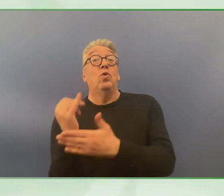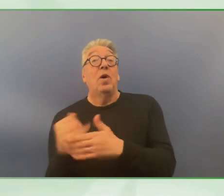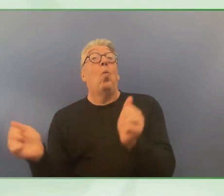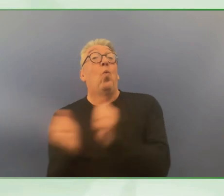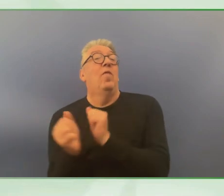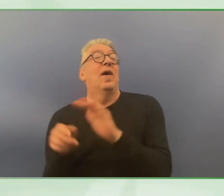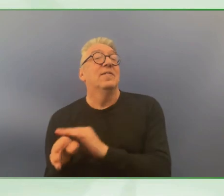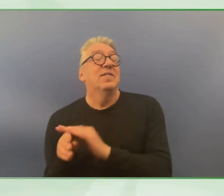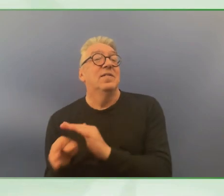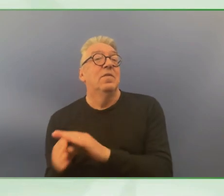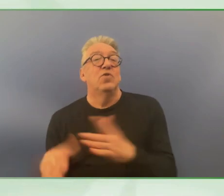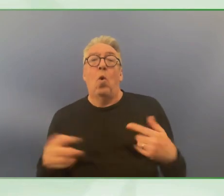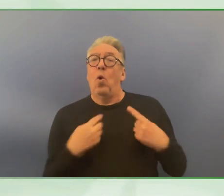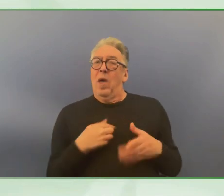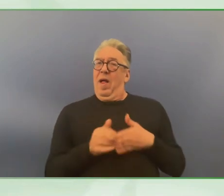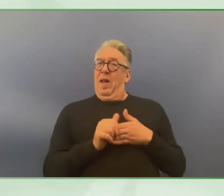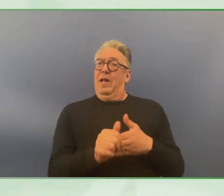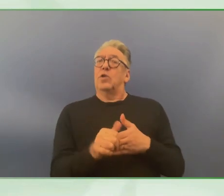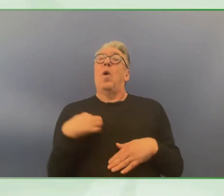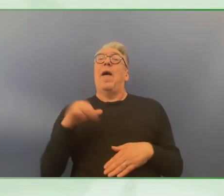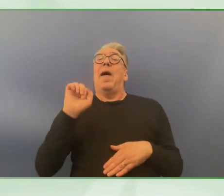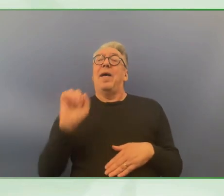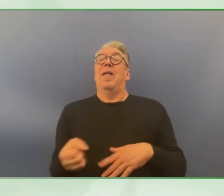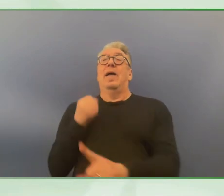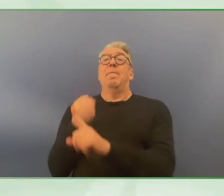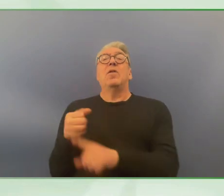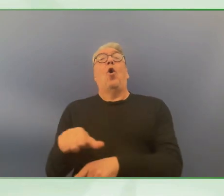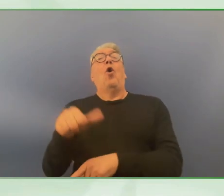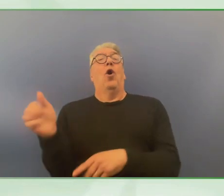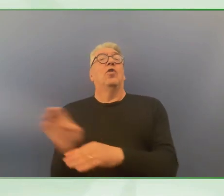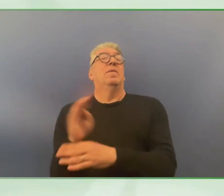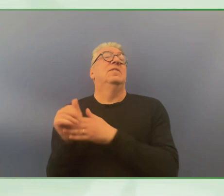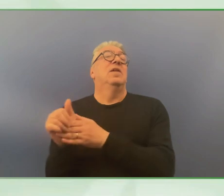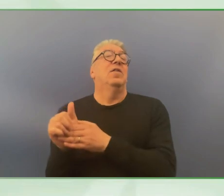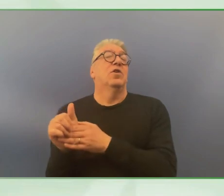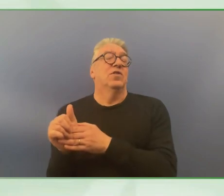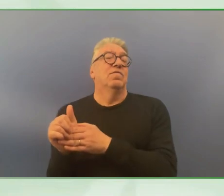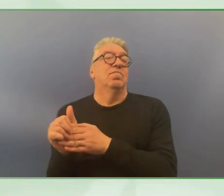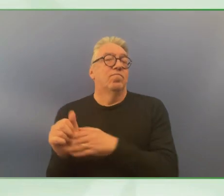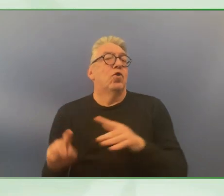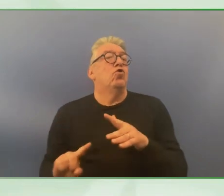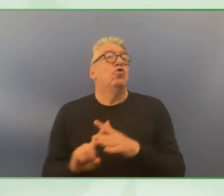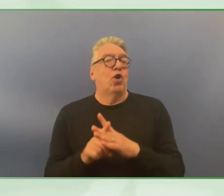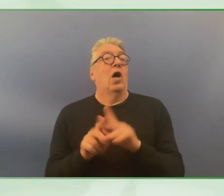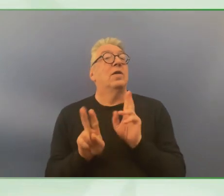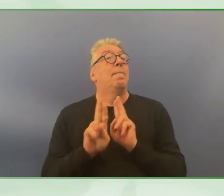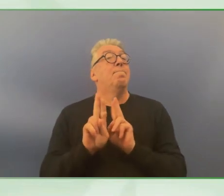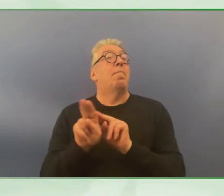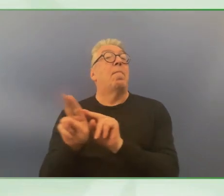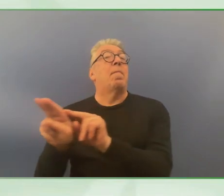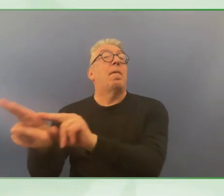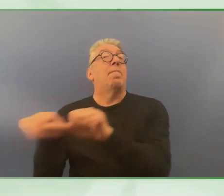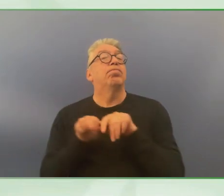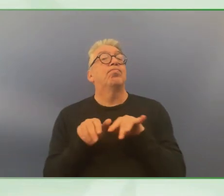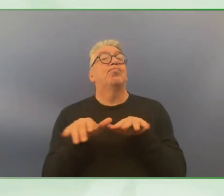leaders, we can influence other business leaders and start that ripple effect across the ecosystem. So that's